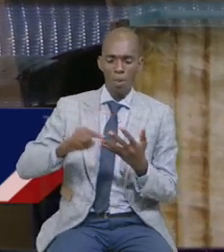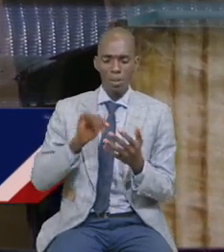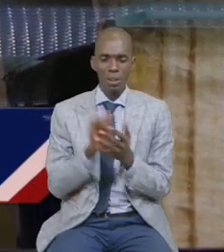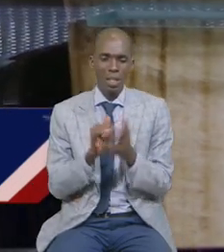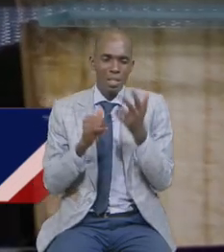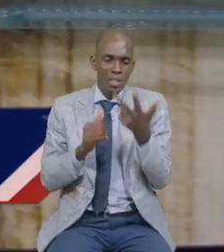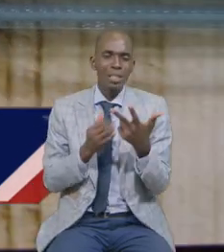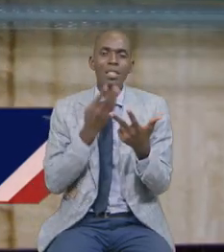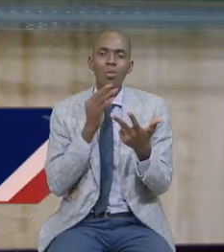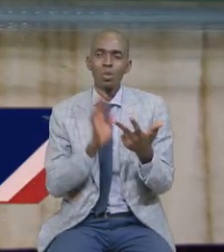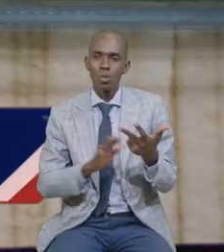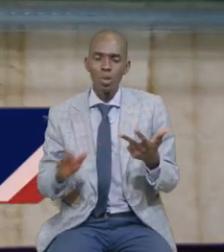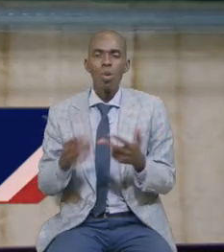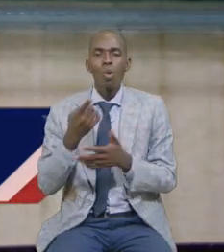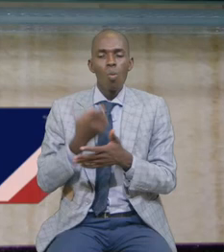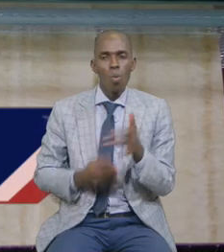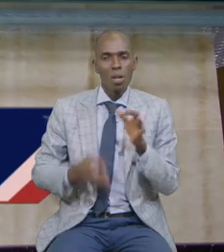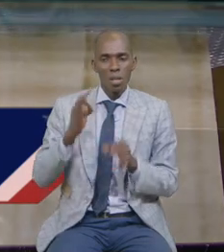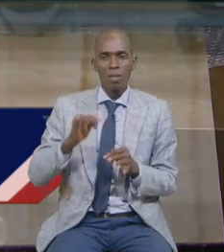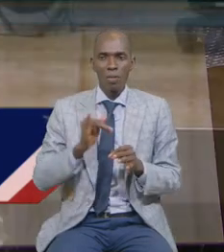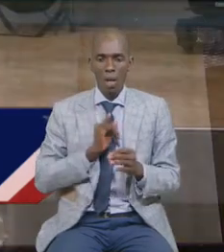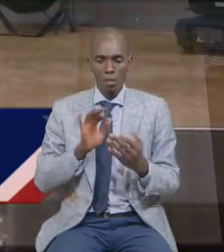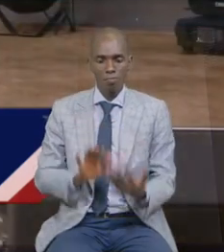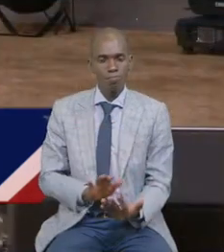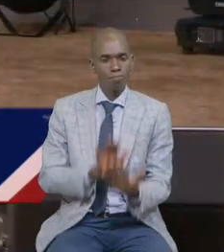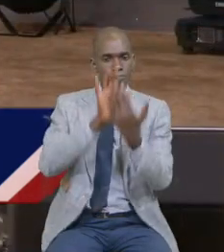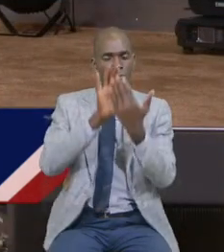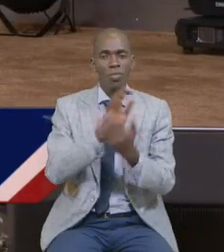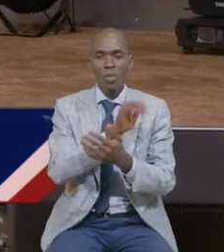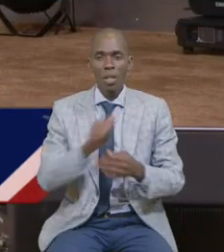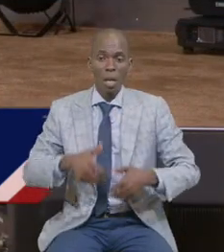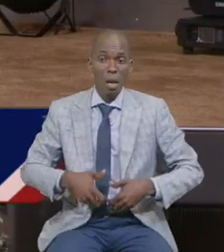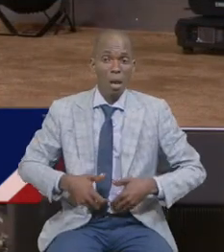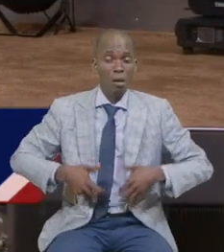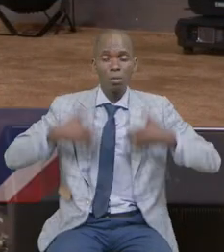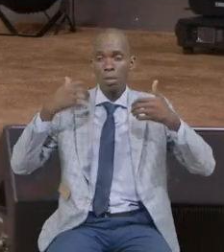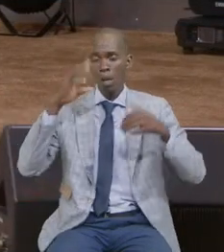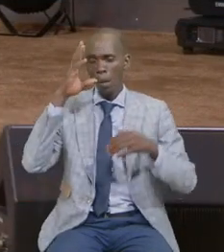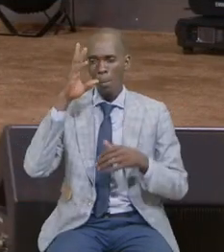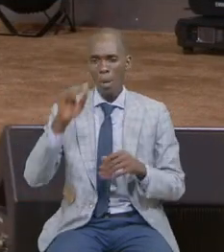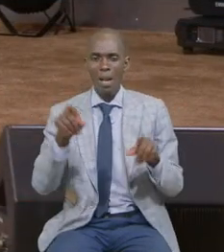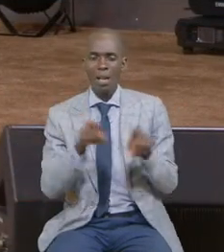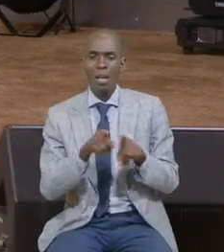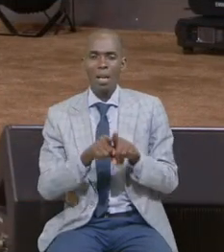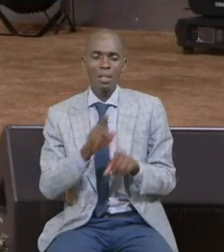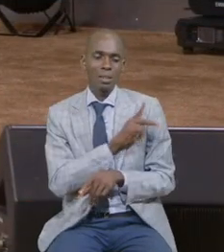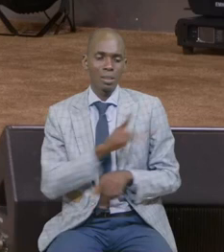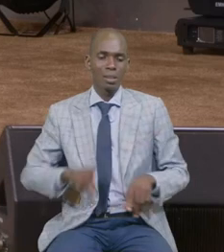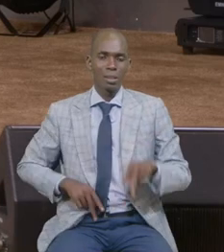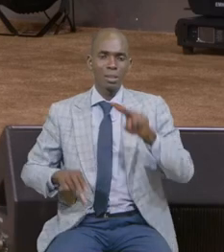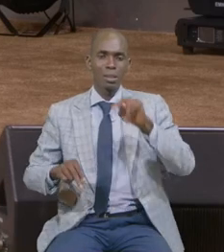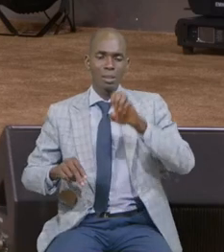ask yourself what if I faced a tyrant Furious angry like nebcadness